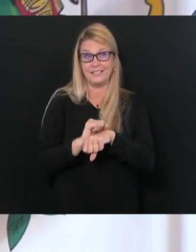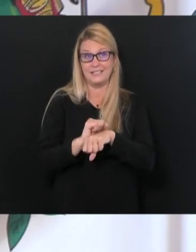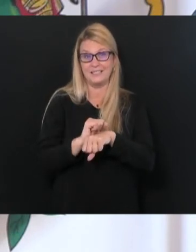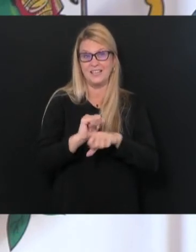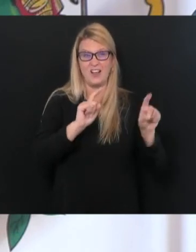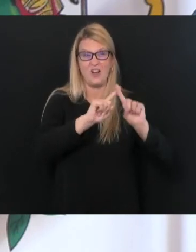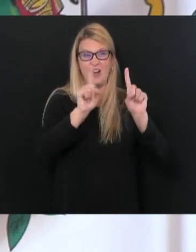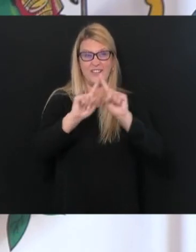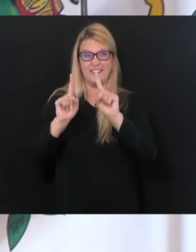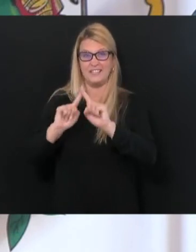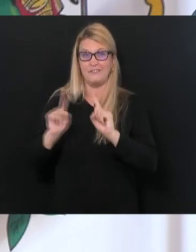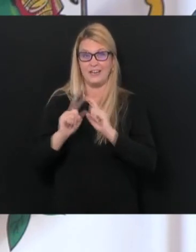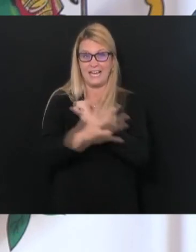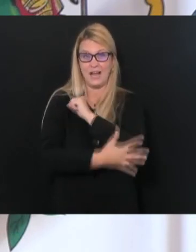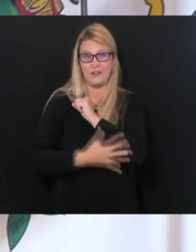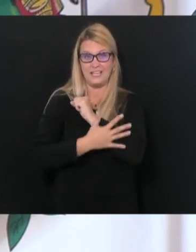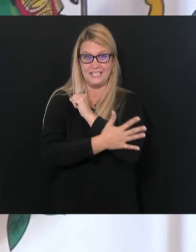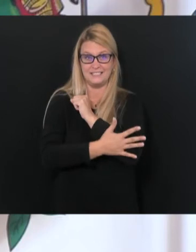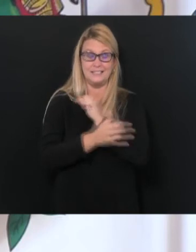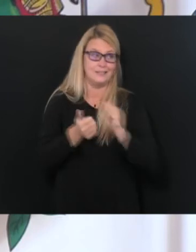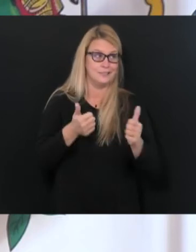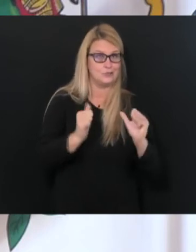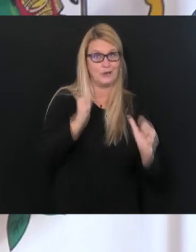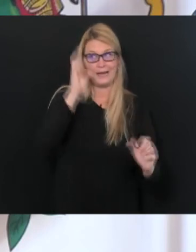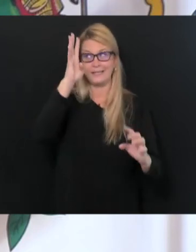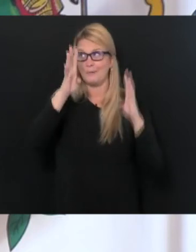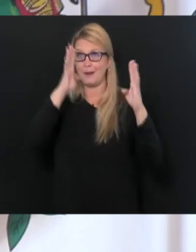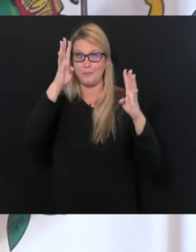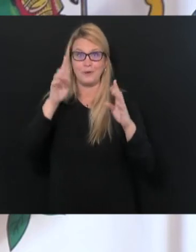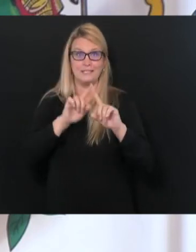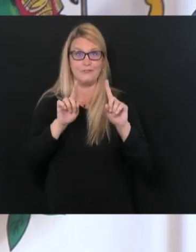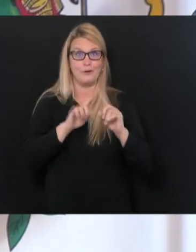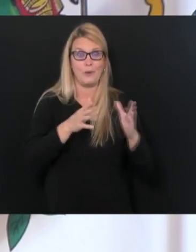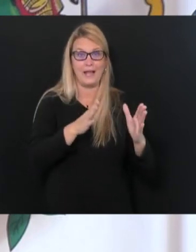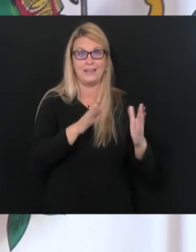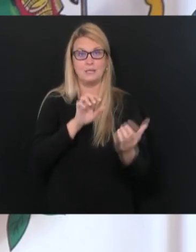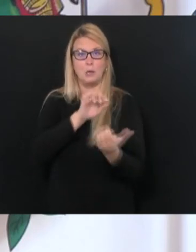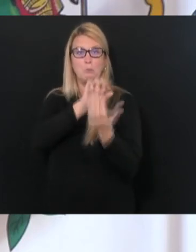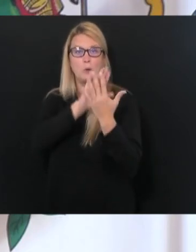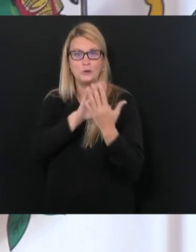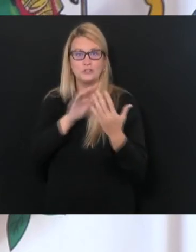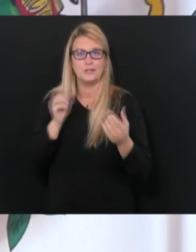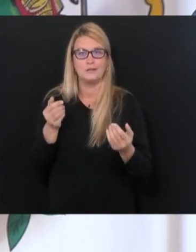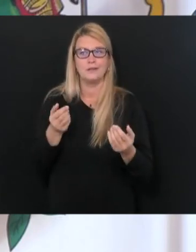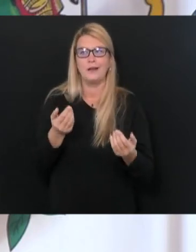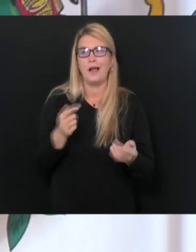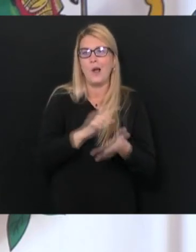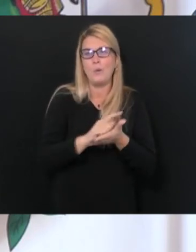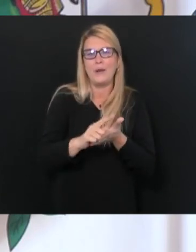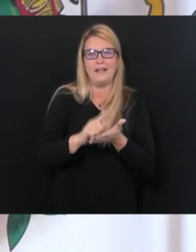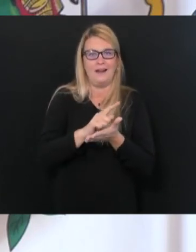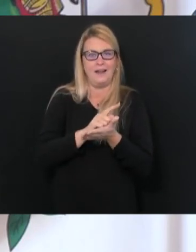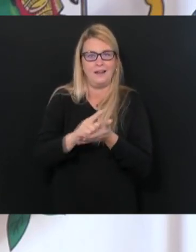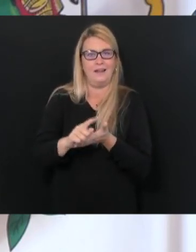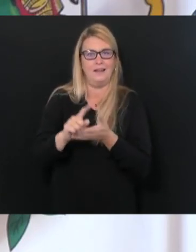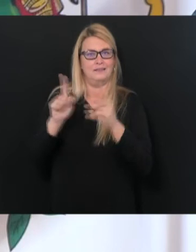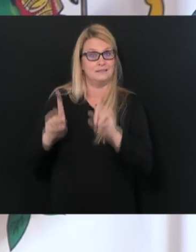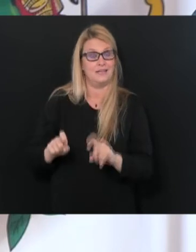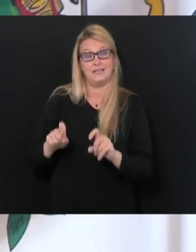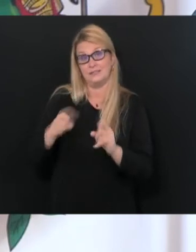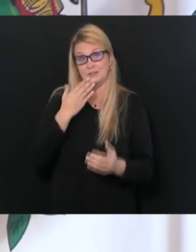different counties, to try to come up with a way that we can do a weekly type testing, and I think it's a